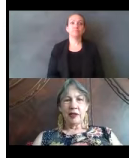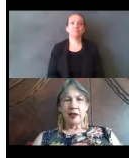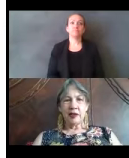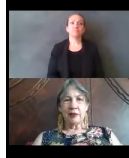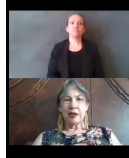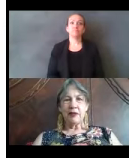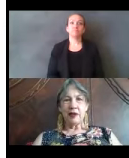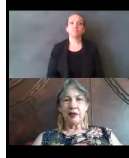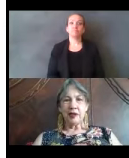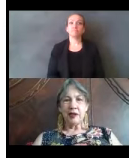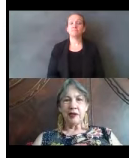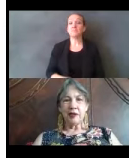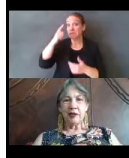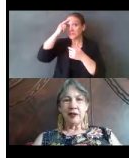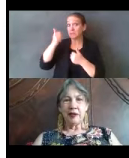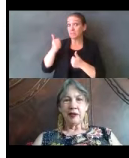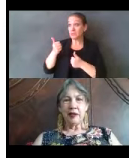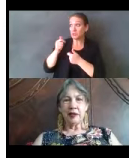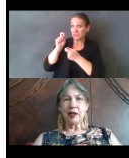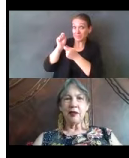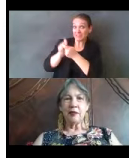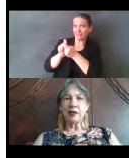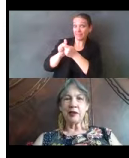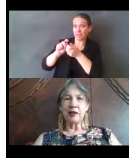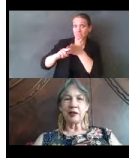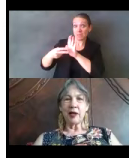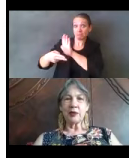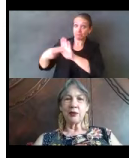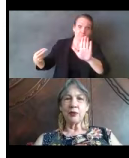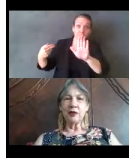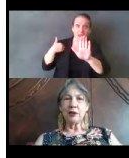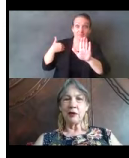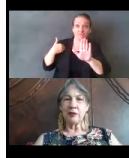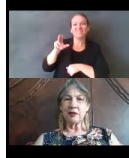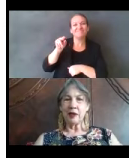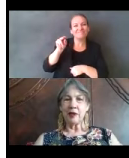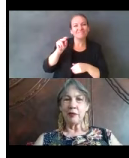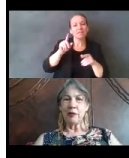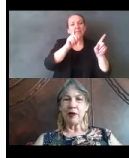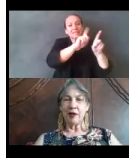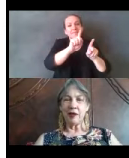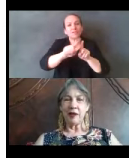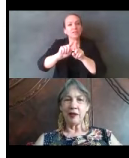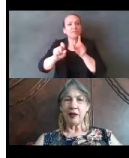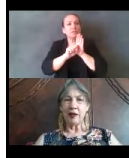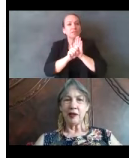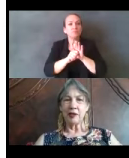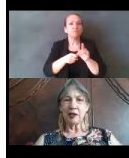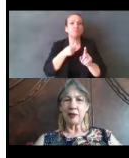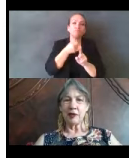Dementia isn't a specific disease. Instead, dementia describes a group of symptoms affecting memory,